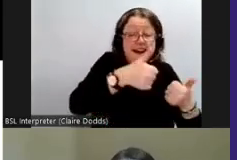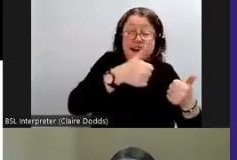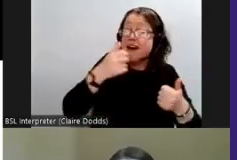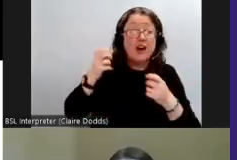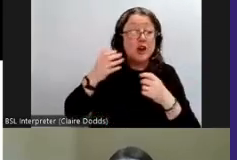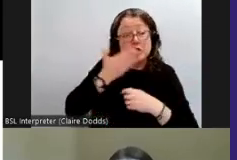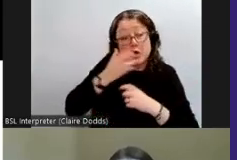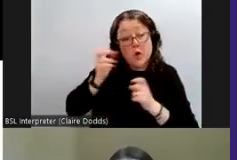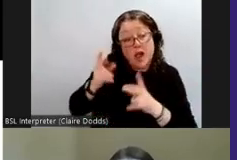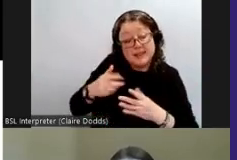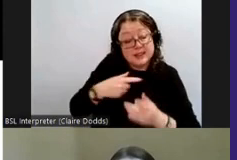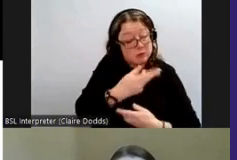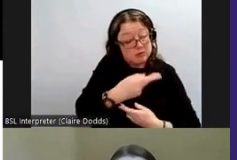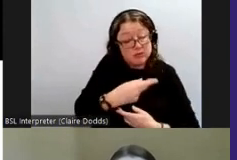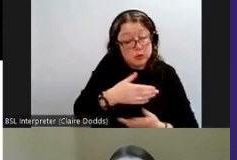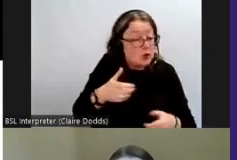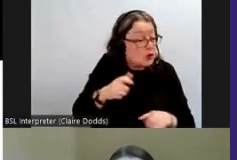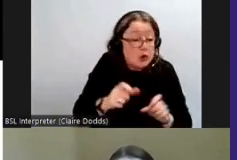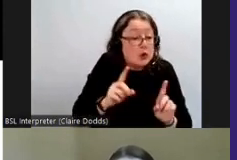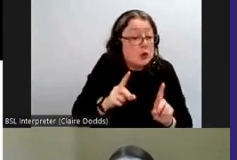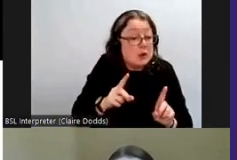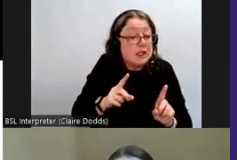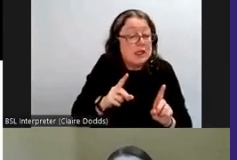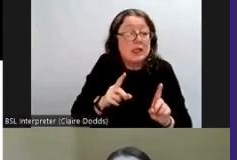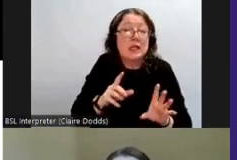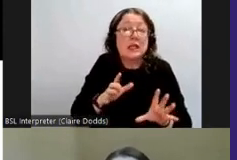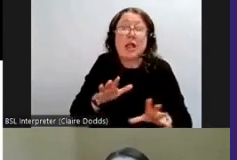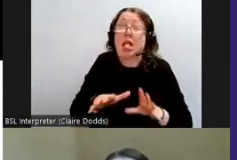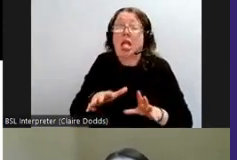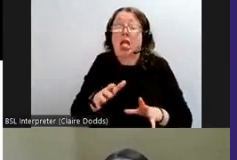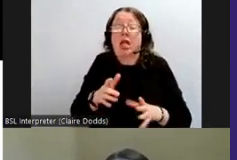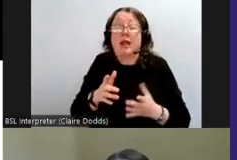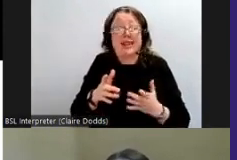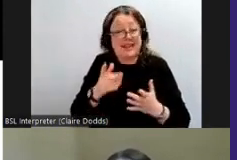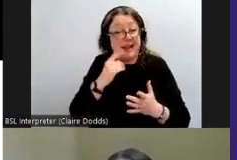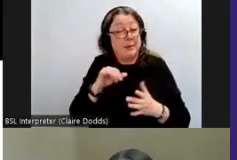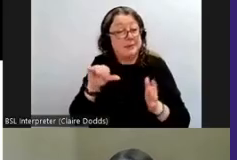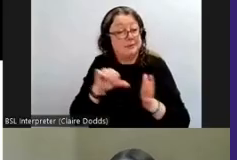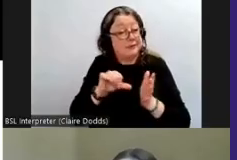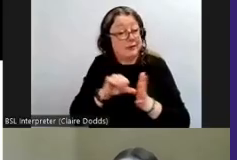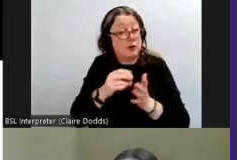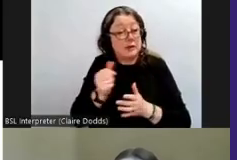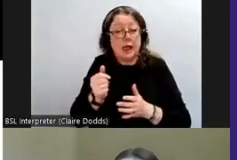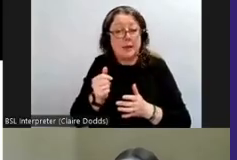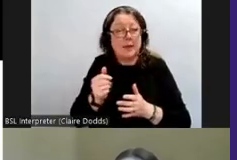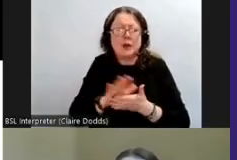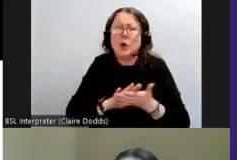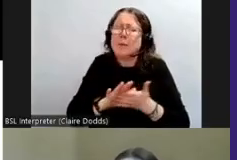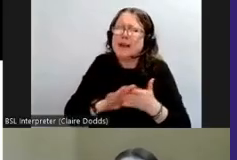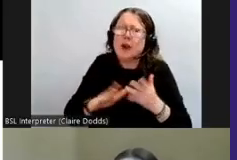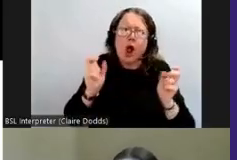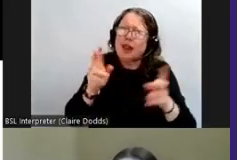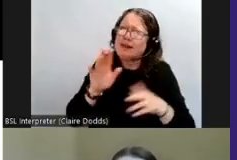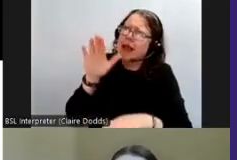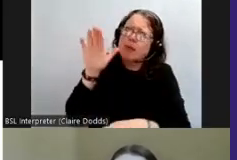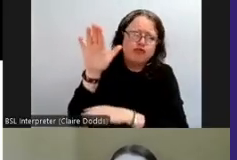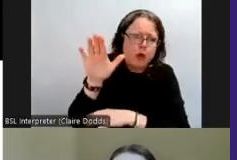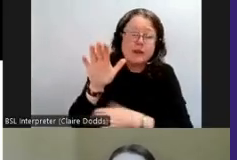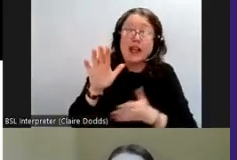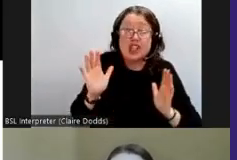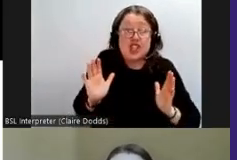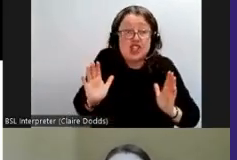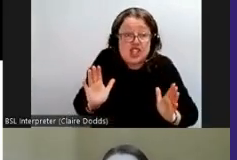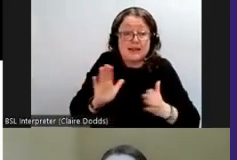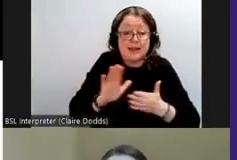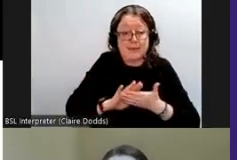difficult for some families than others. Um, and with that, we're not meaning a holiday abroad, it's just spending time away from home.